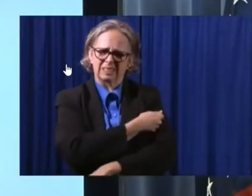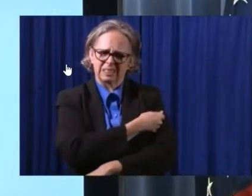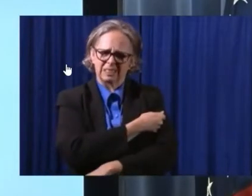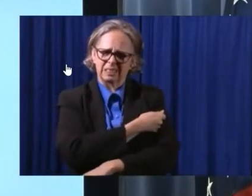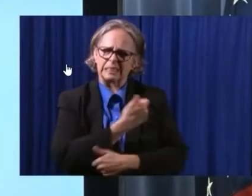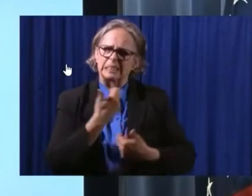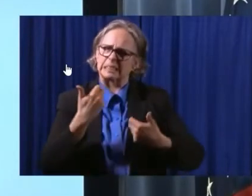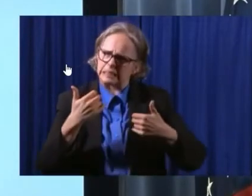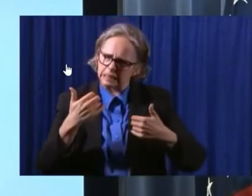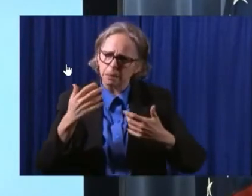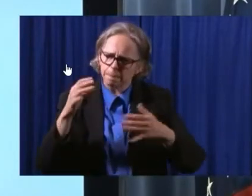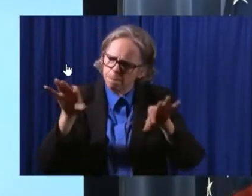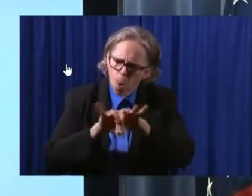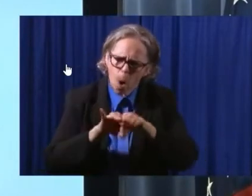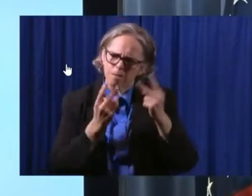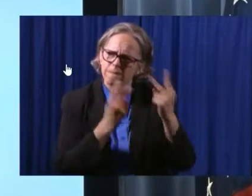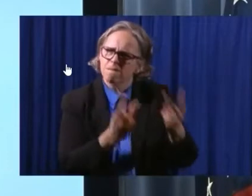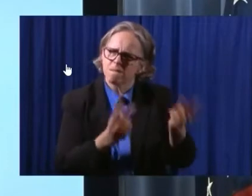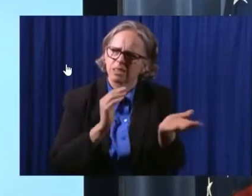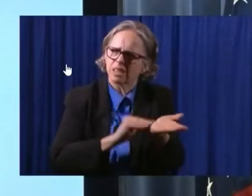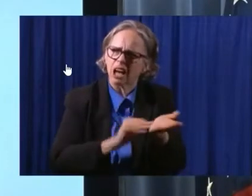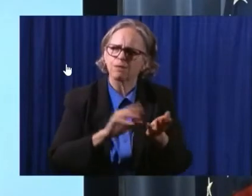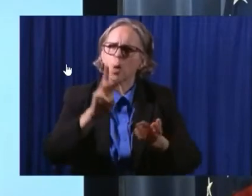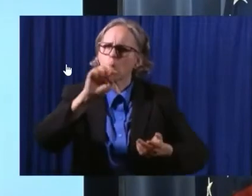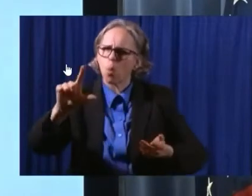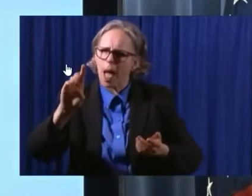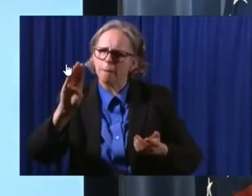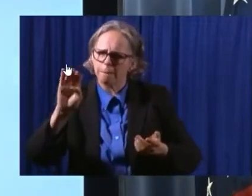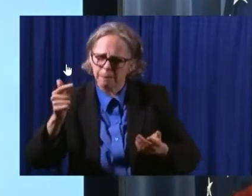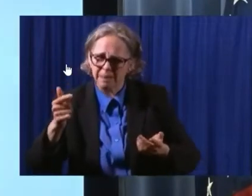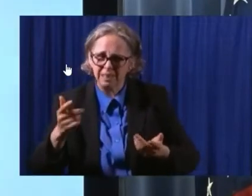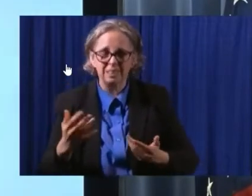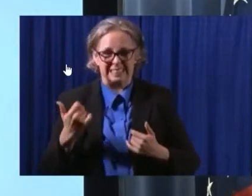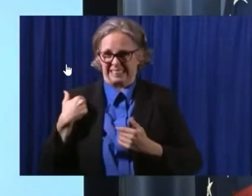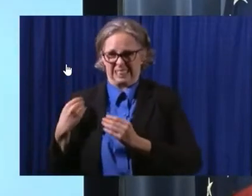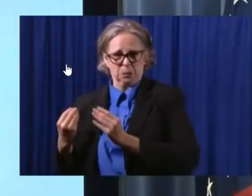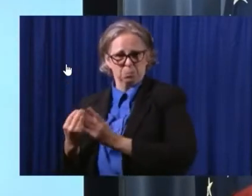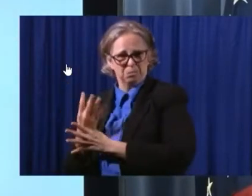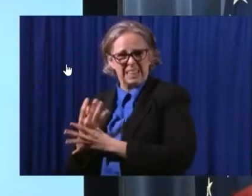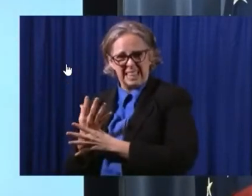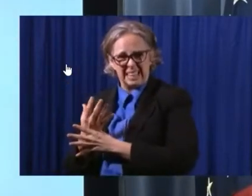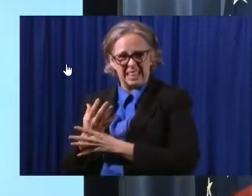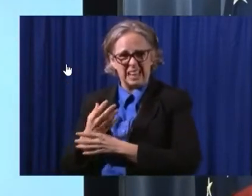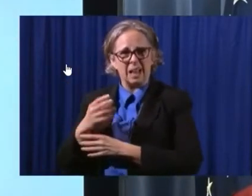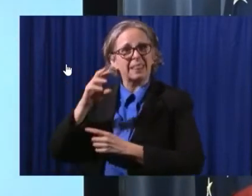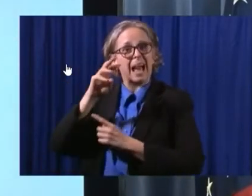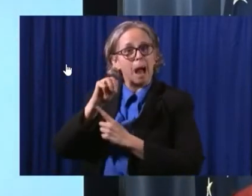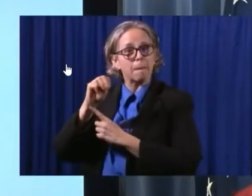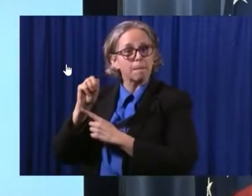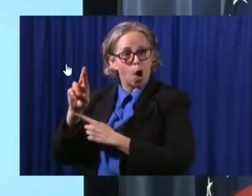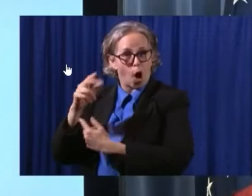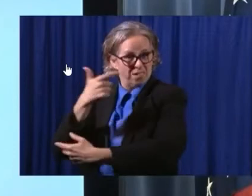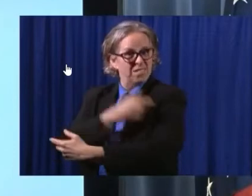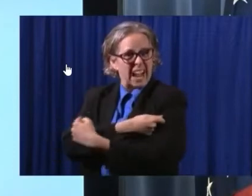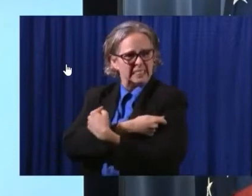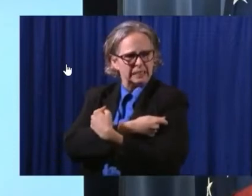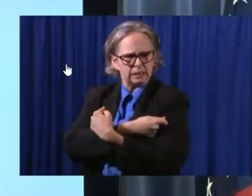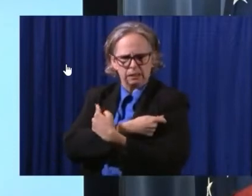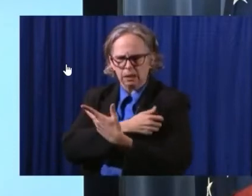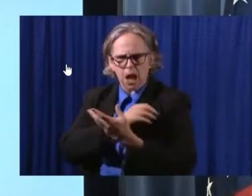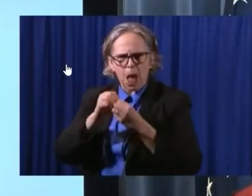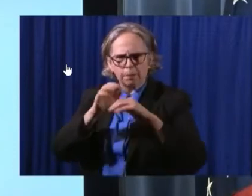rubella vaccine dropped 50%. We know what it's been like to live with one pandemic. I think thinking about a